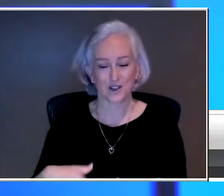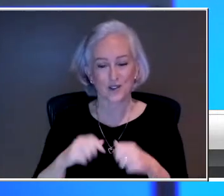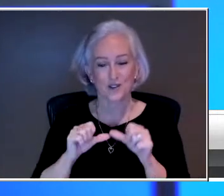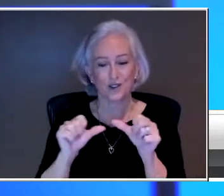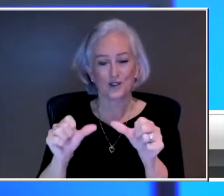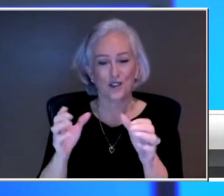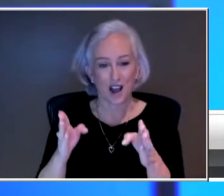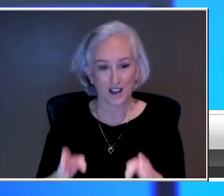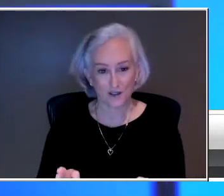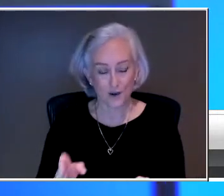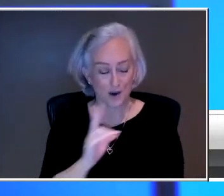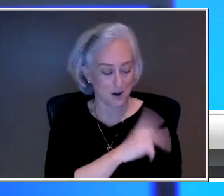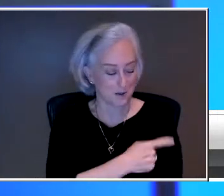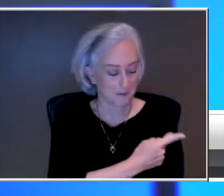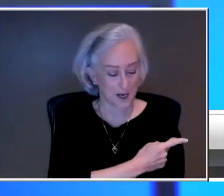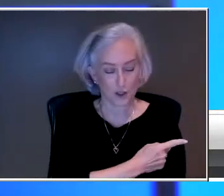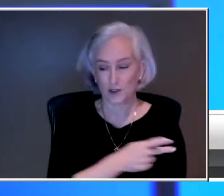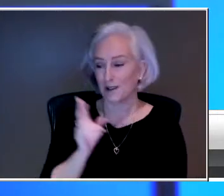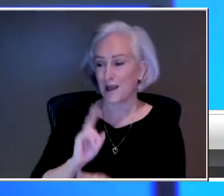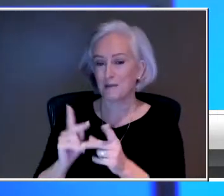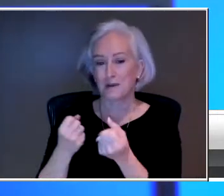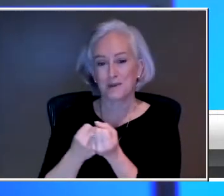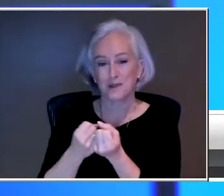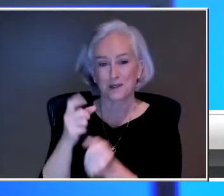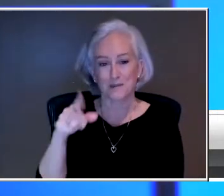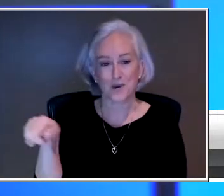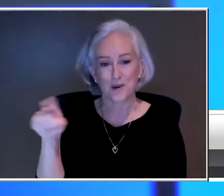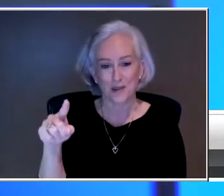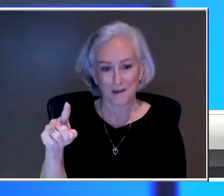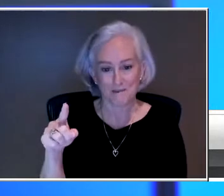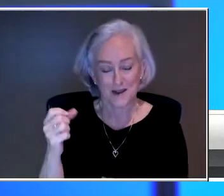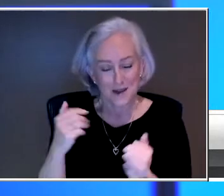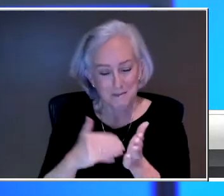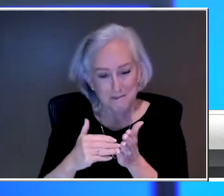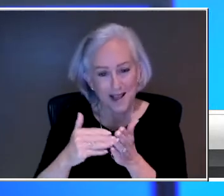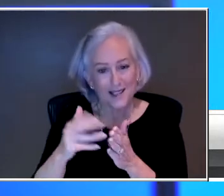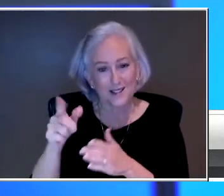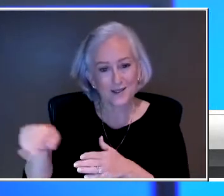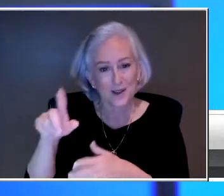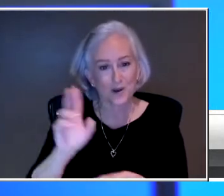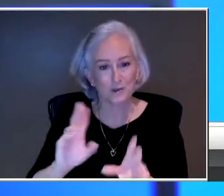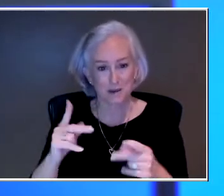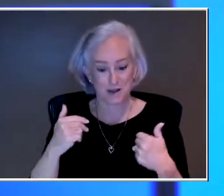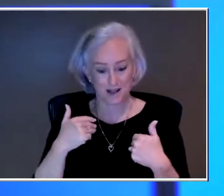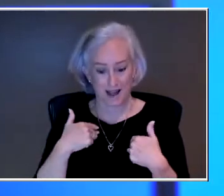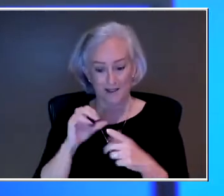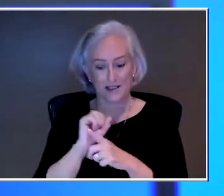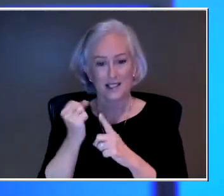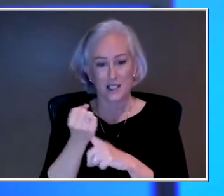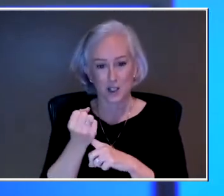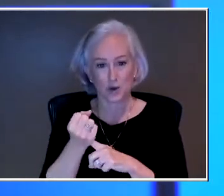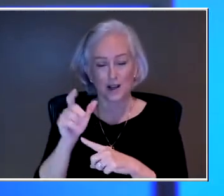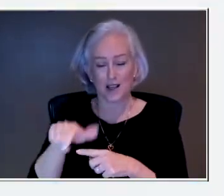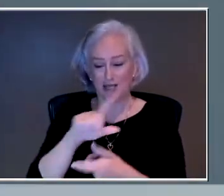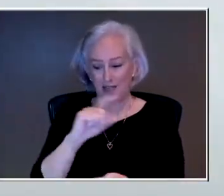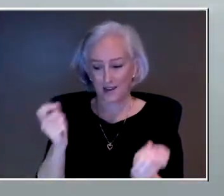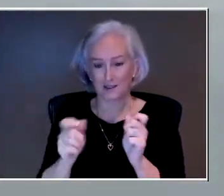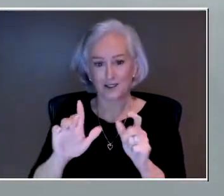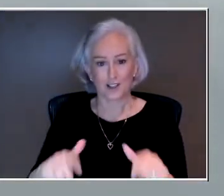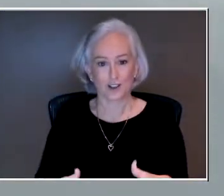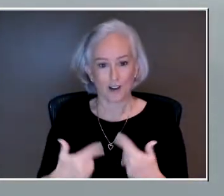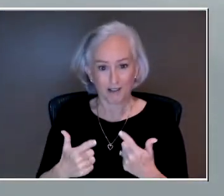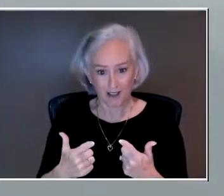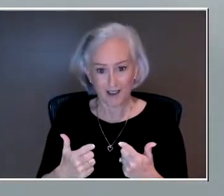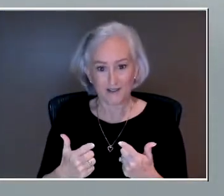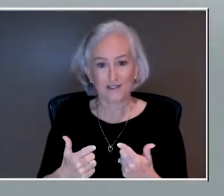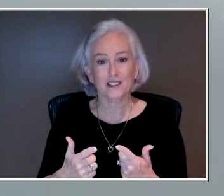the people who support them. Millions of those survivors end up facing a condition that is life-changing in and of its own. Lymphedema